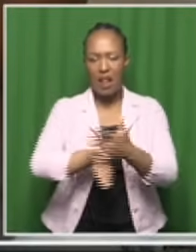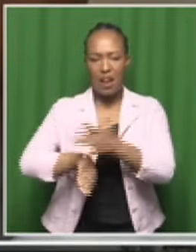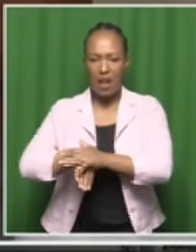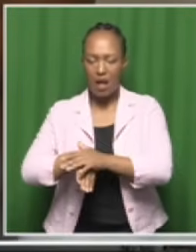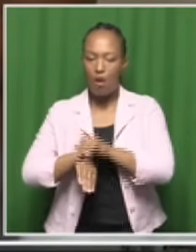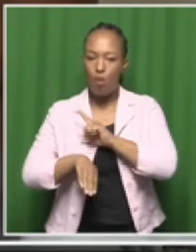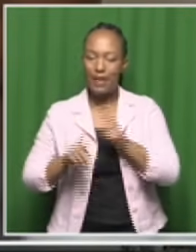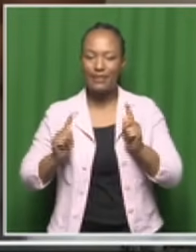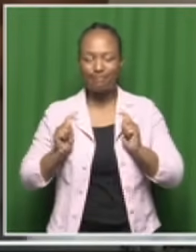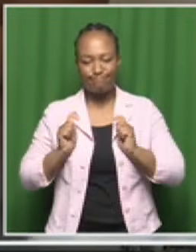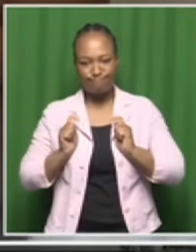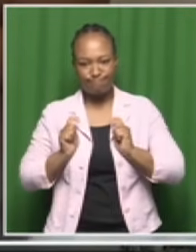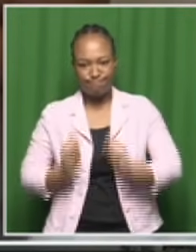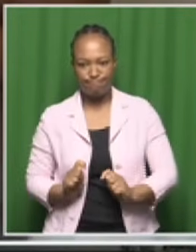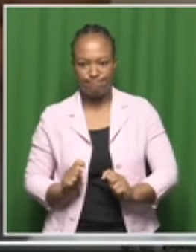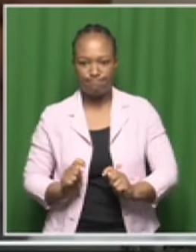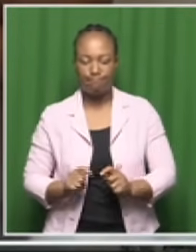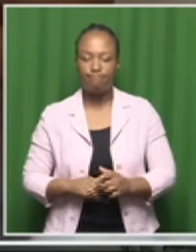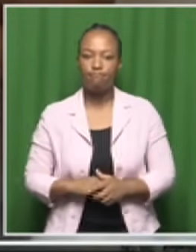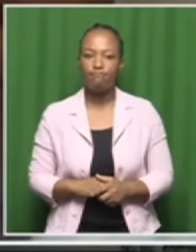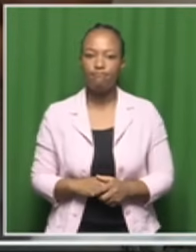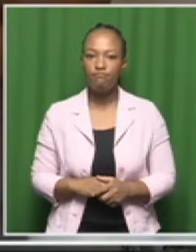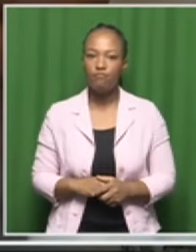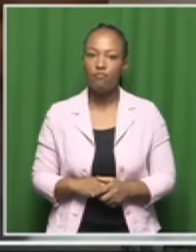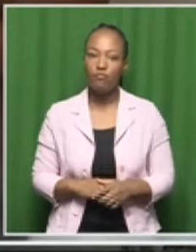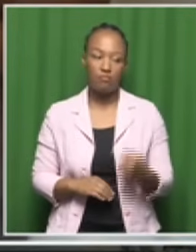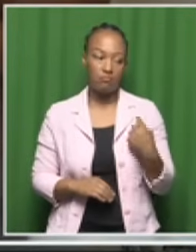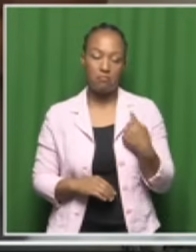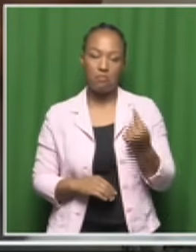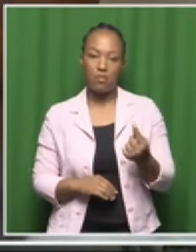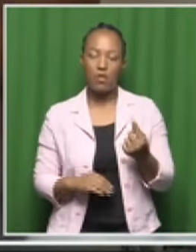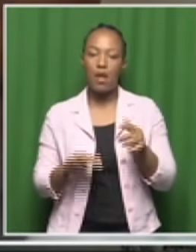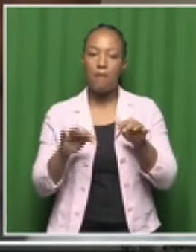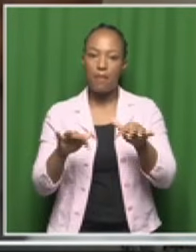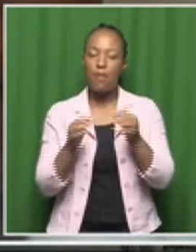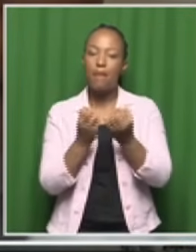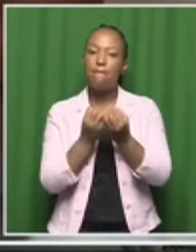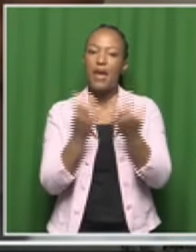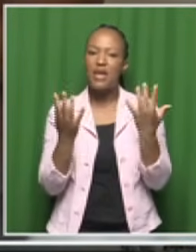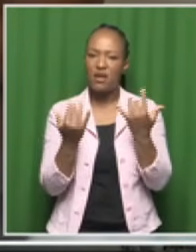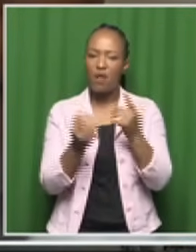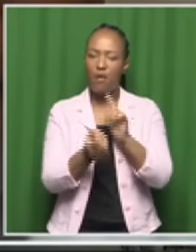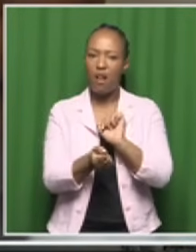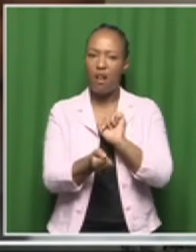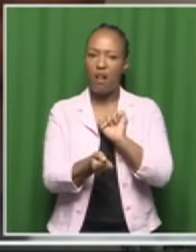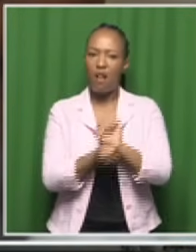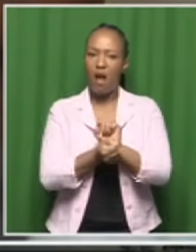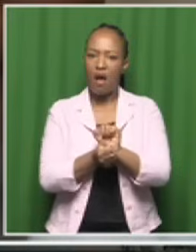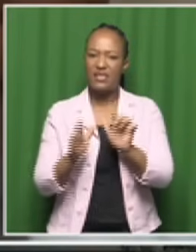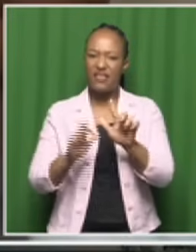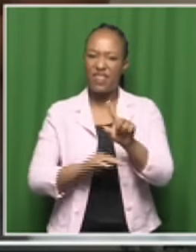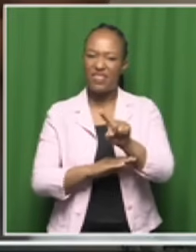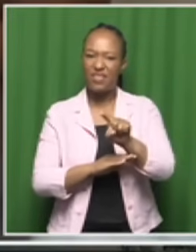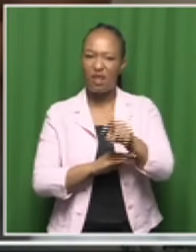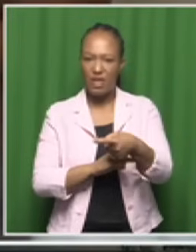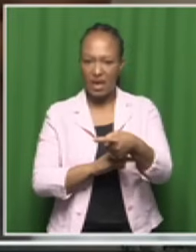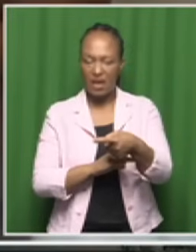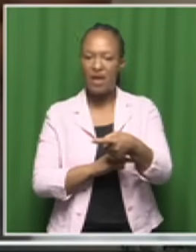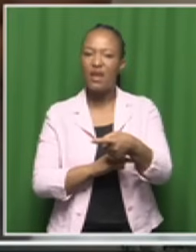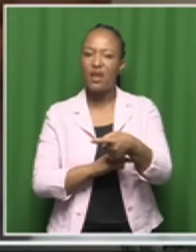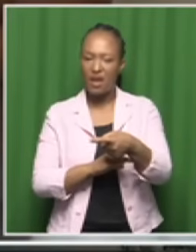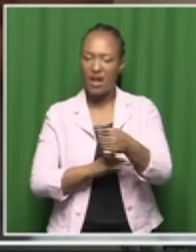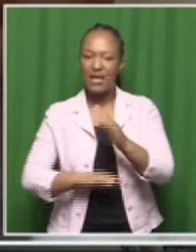traffic authorities around the country arrested thousands of road users. That's over 7,000 to be more specific, on the various charges,